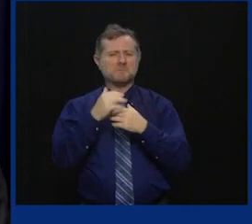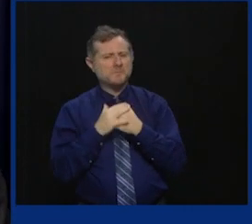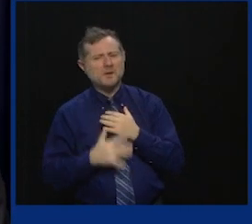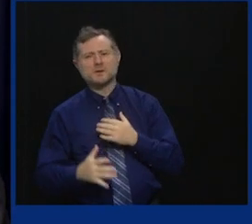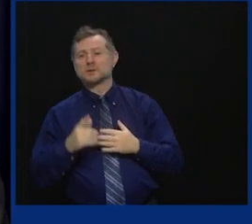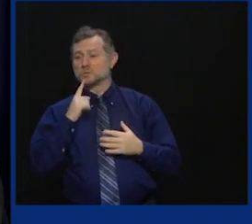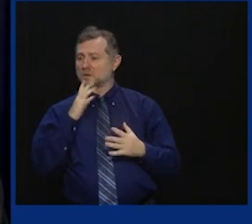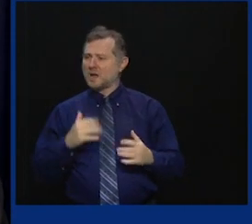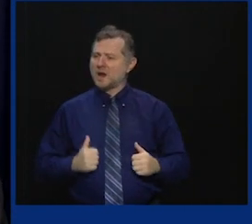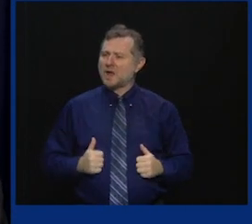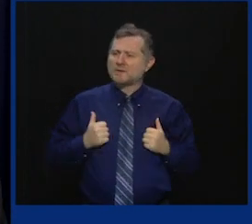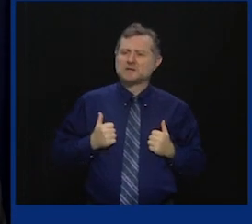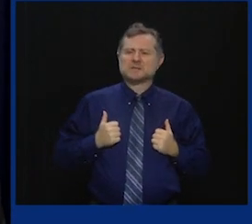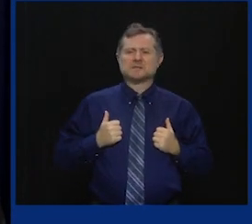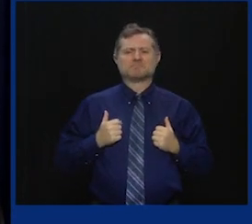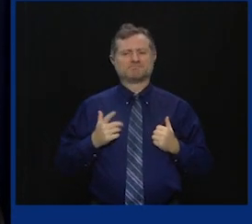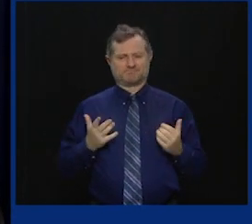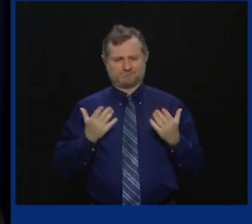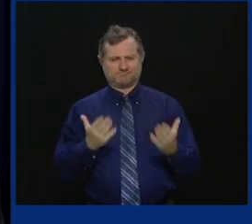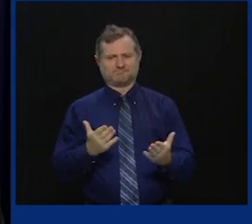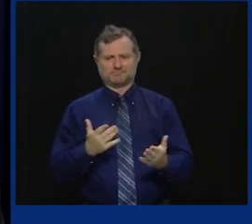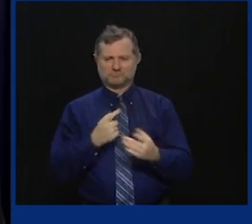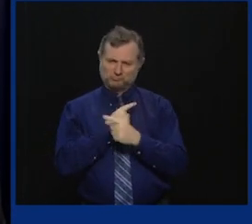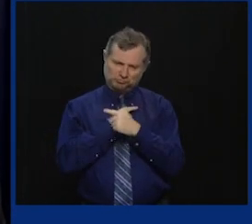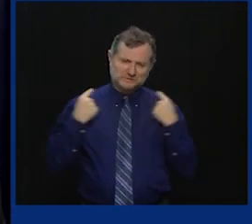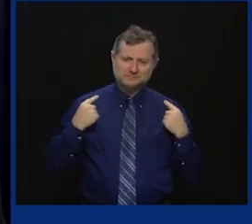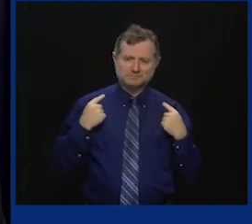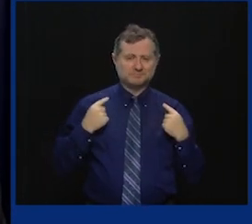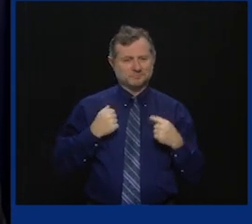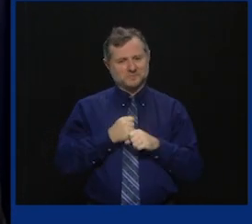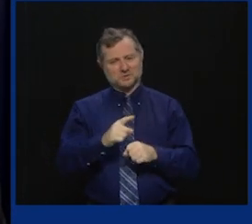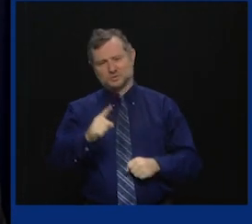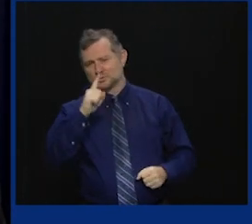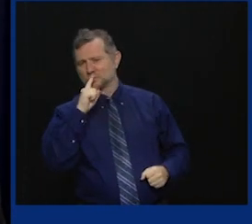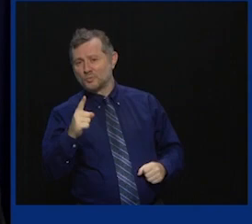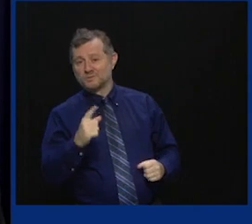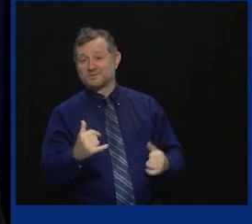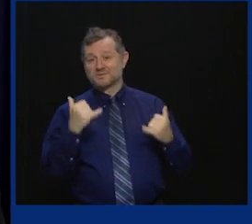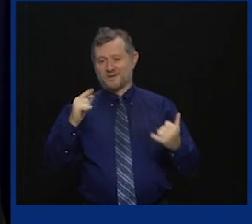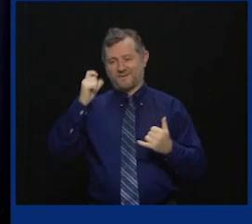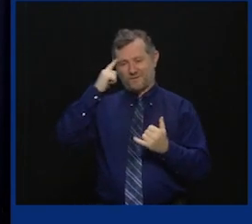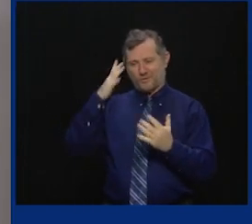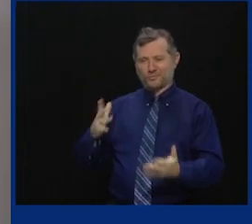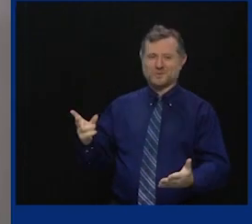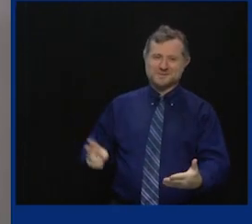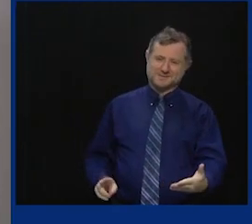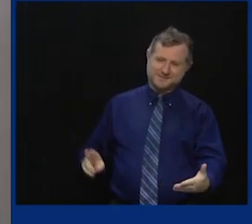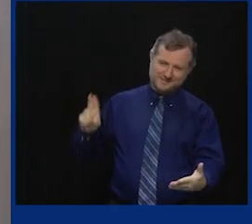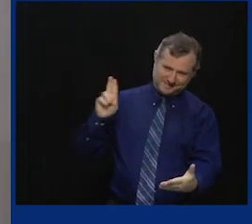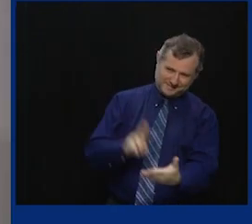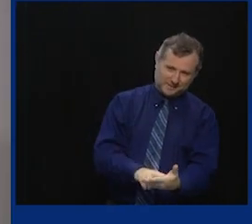lives on the line to make sure that today Governor Kathy Hochul can sign Less is More. Thank you very much.